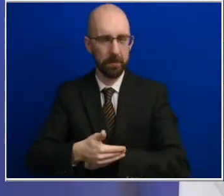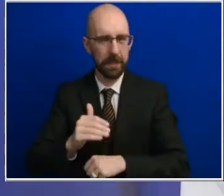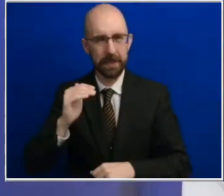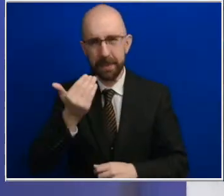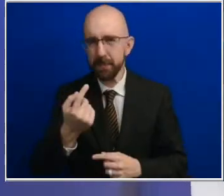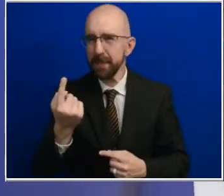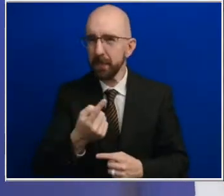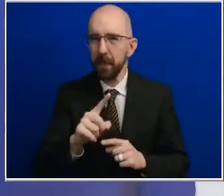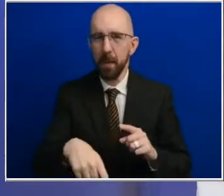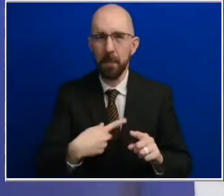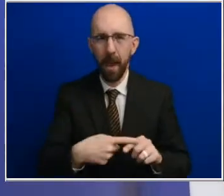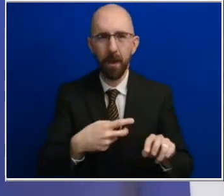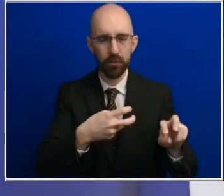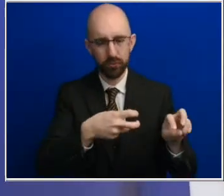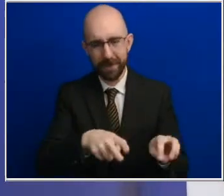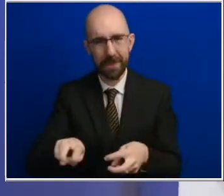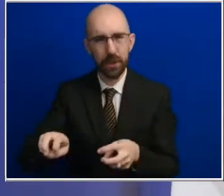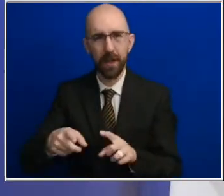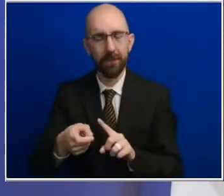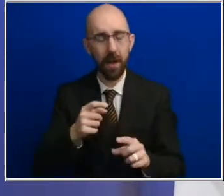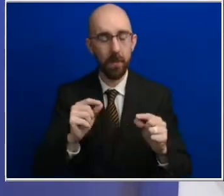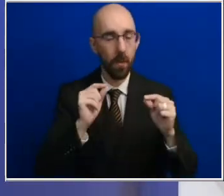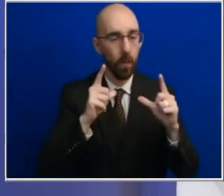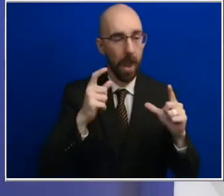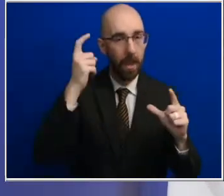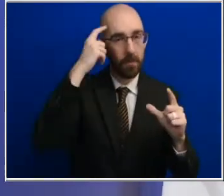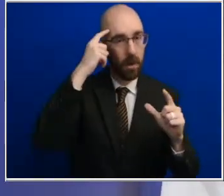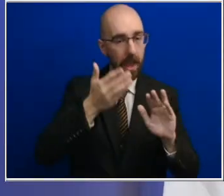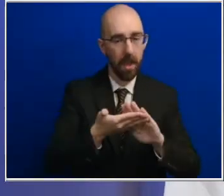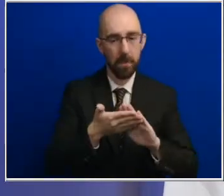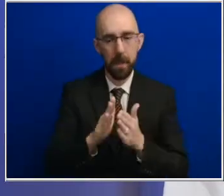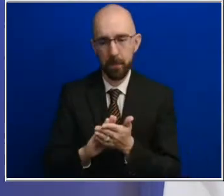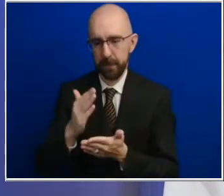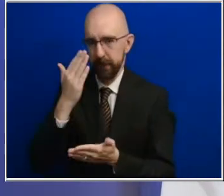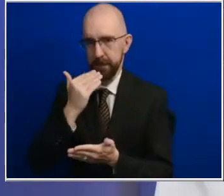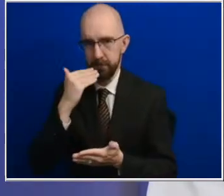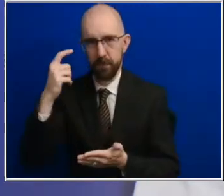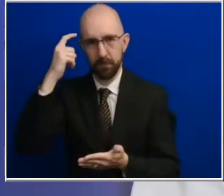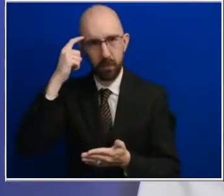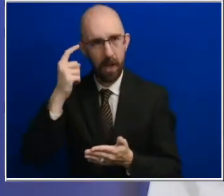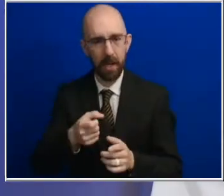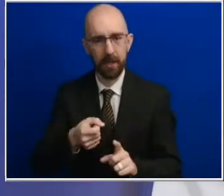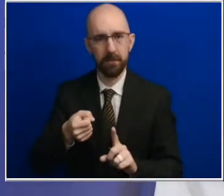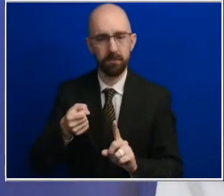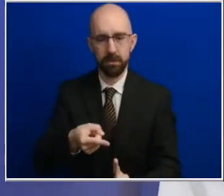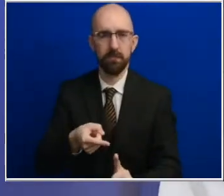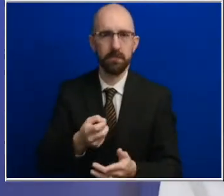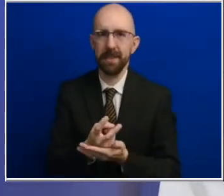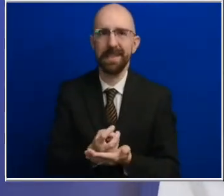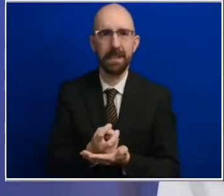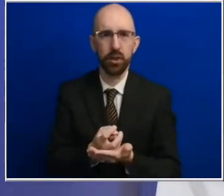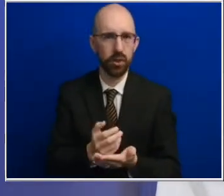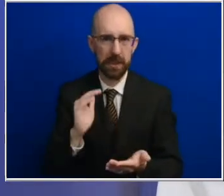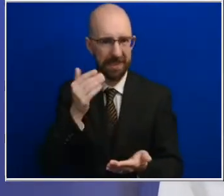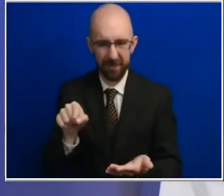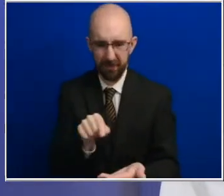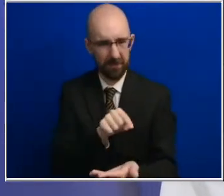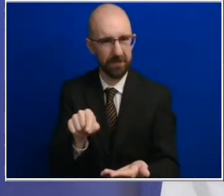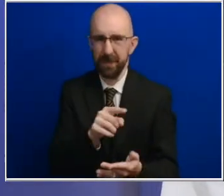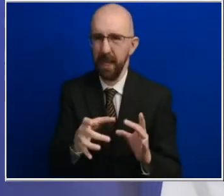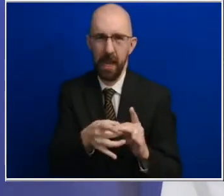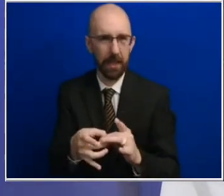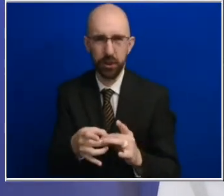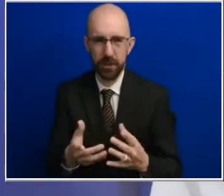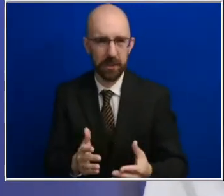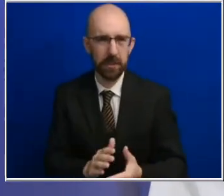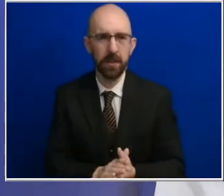the transition from your wakeful brain to your sleep brain that makes seizures more likely around that time. And so it's just that's the